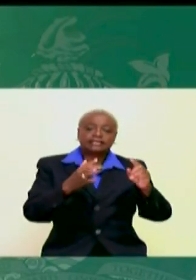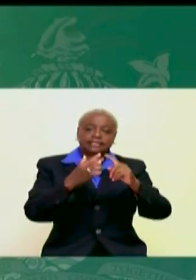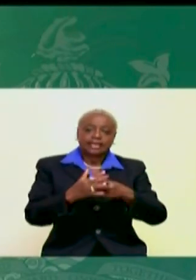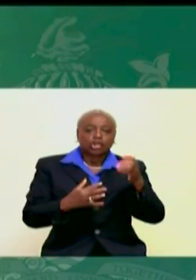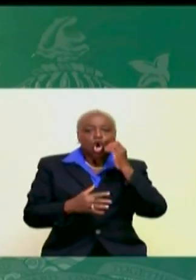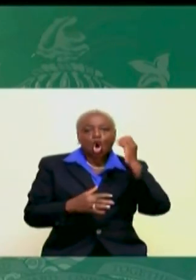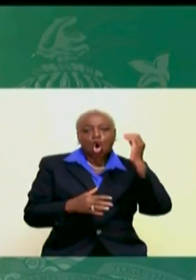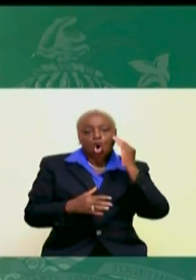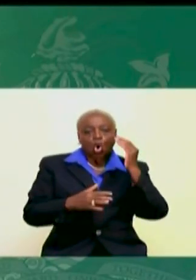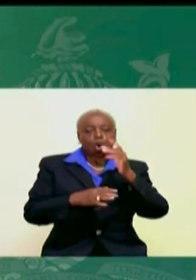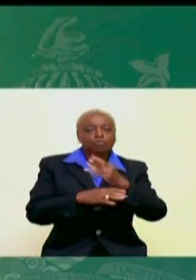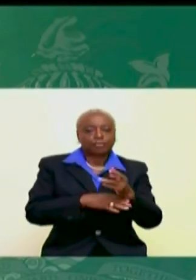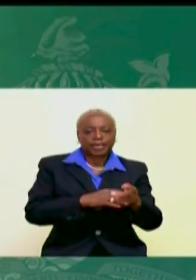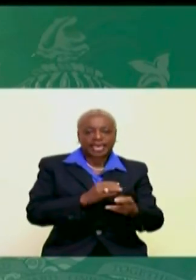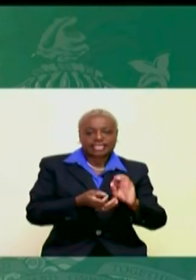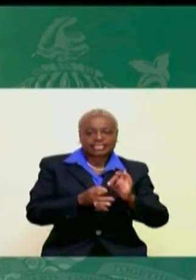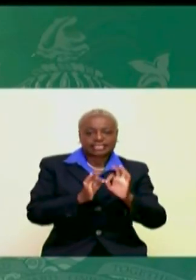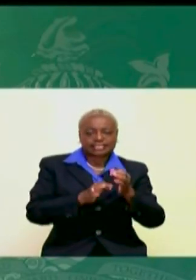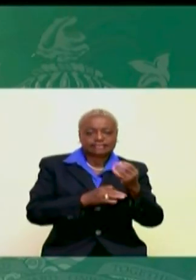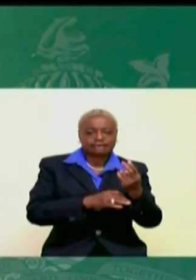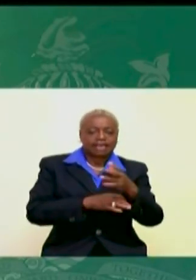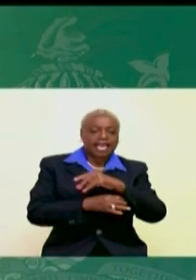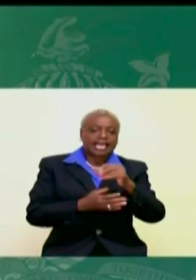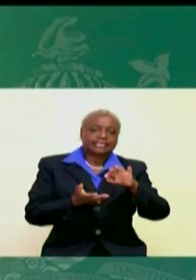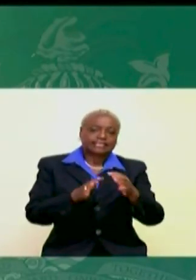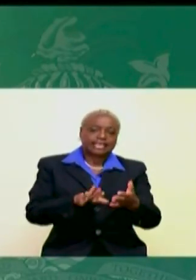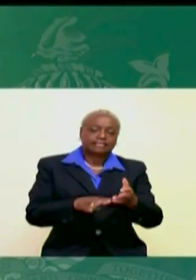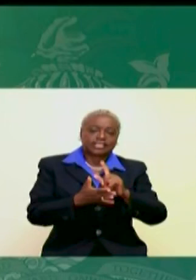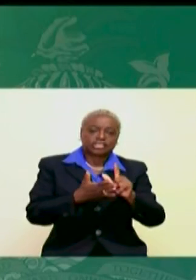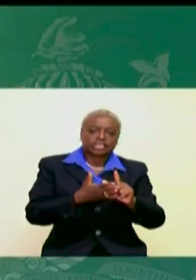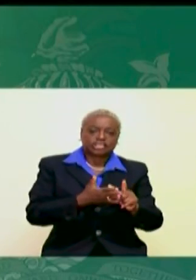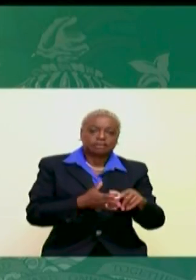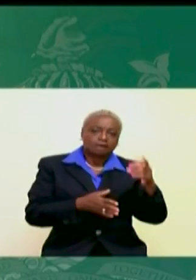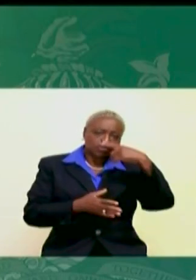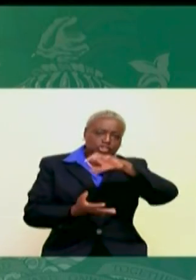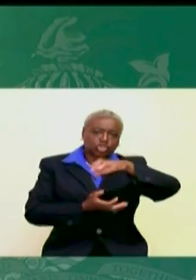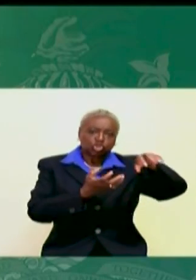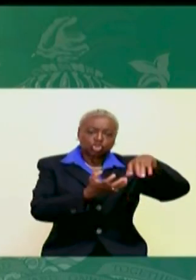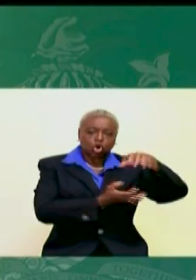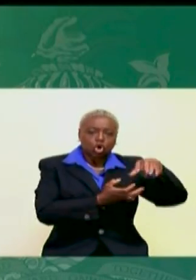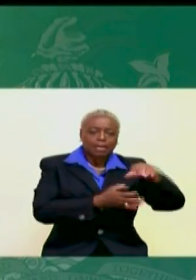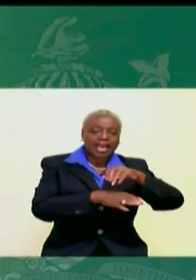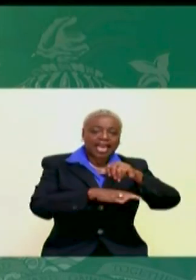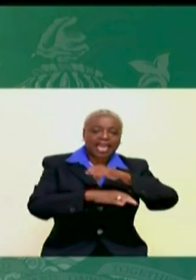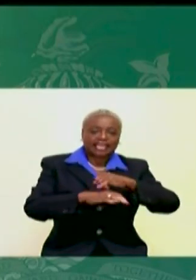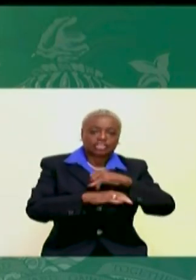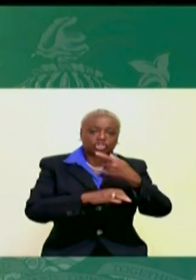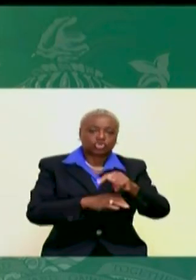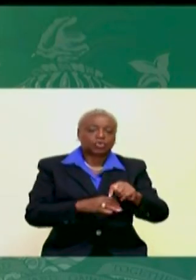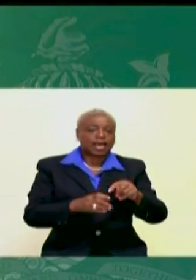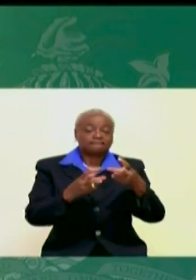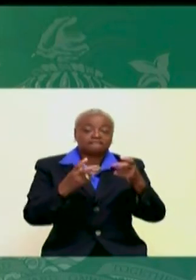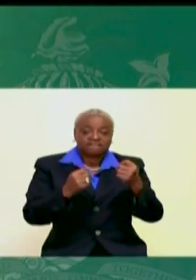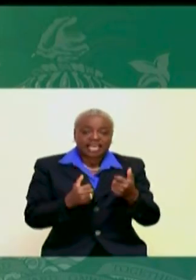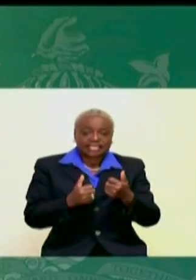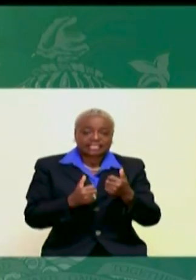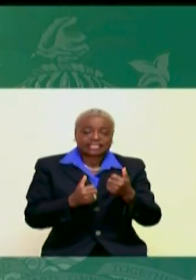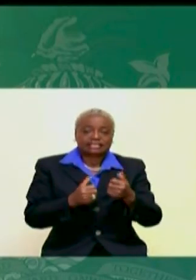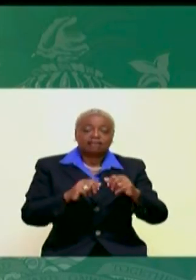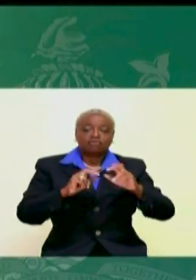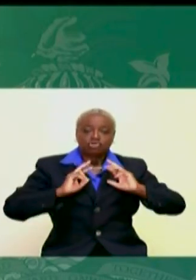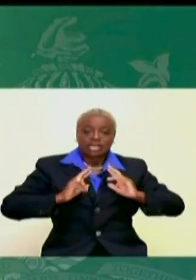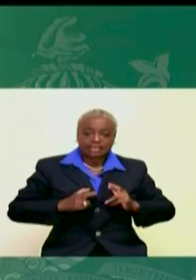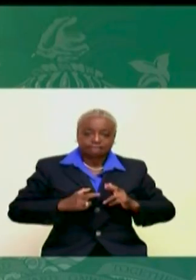repair and presumption of death legislation for storm-affected islands to expedite relief efforts.